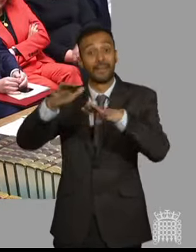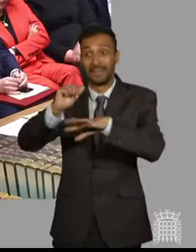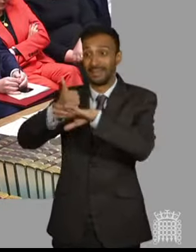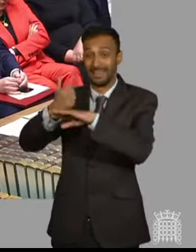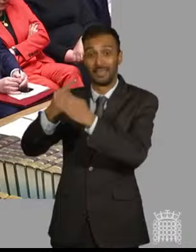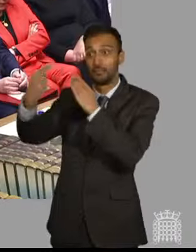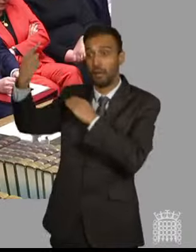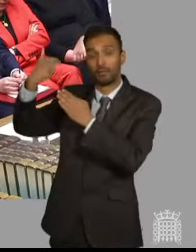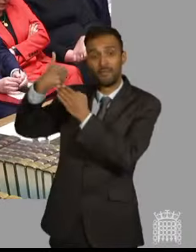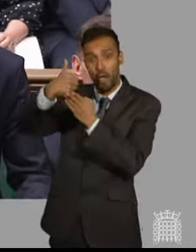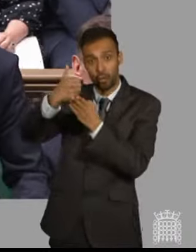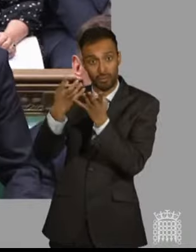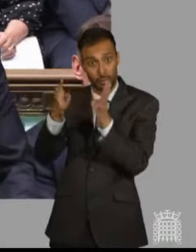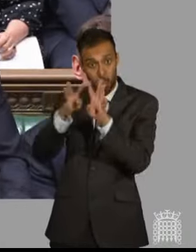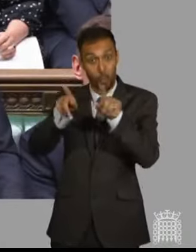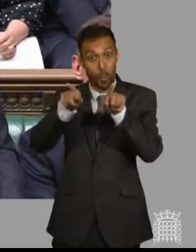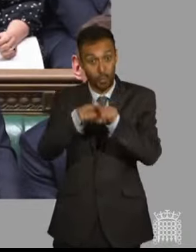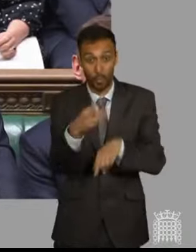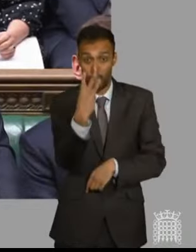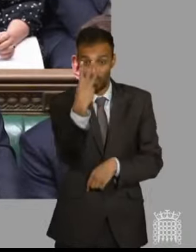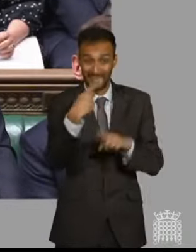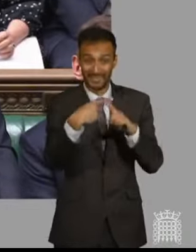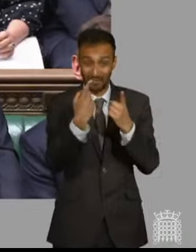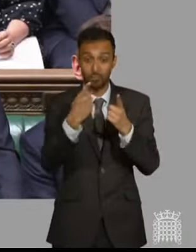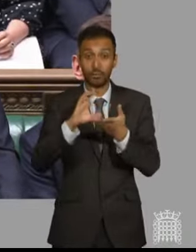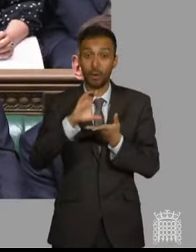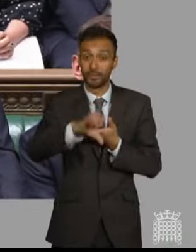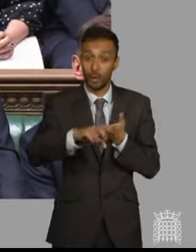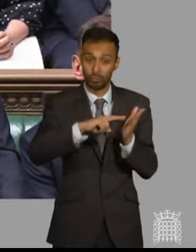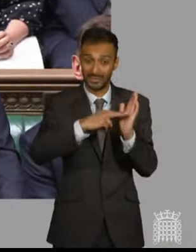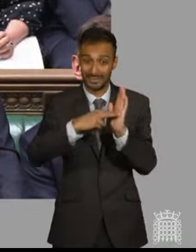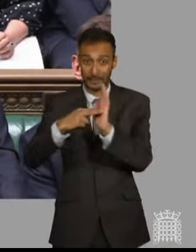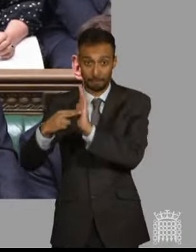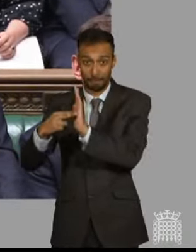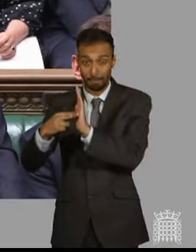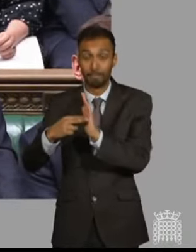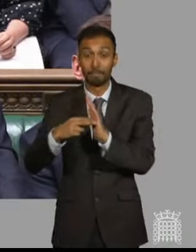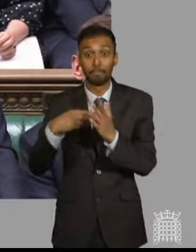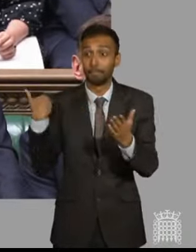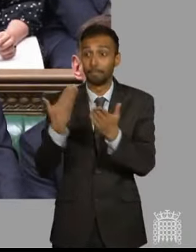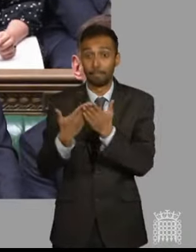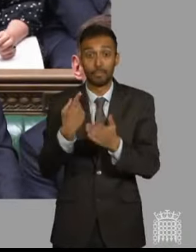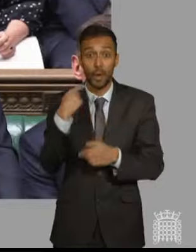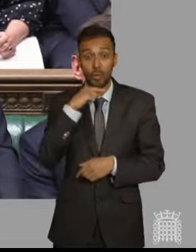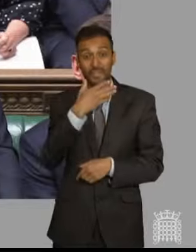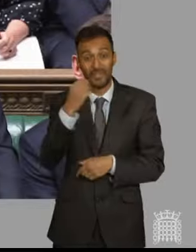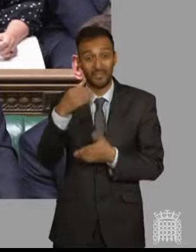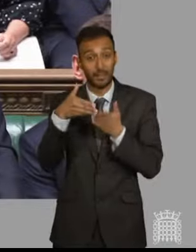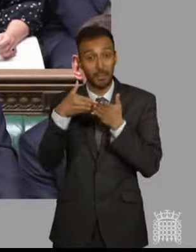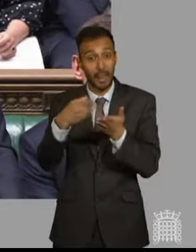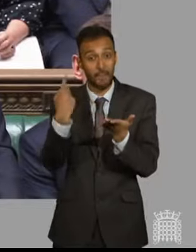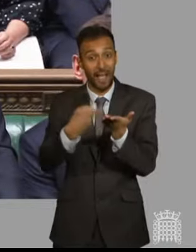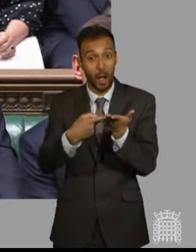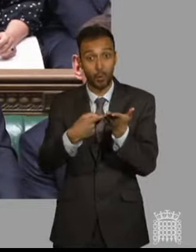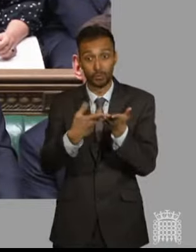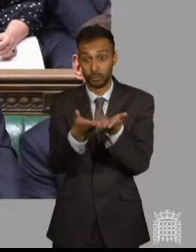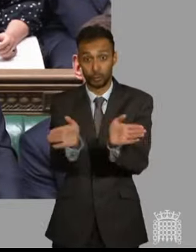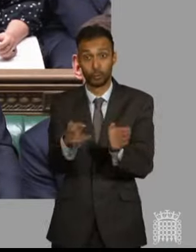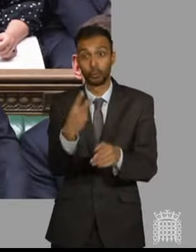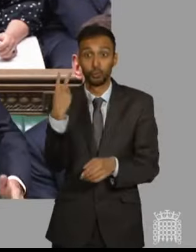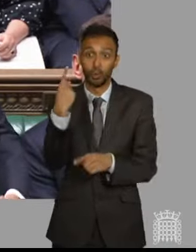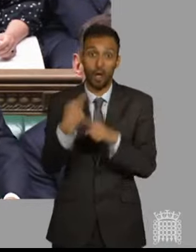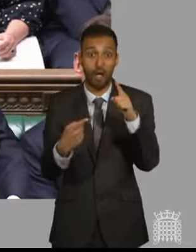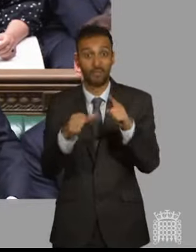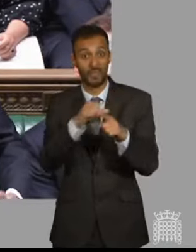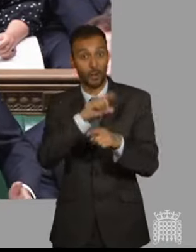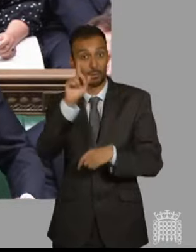£150 million to over 2,500 people, with now almost 2/3 having received final compensation. But